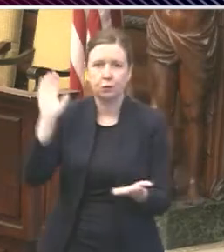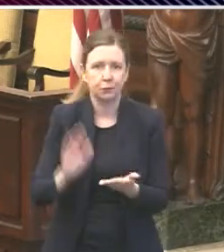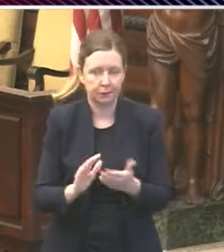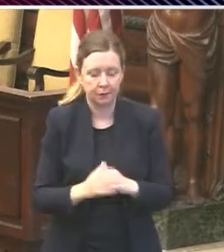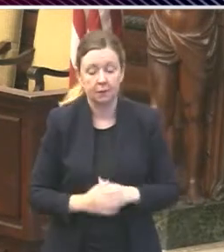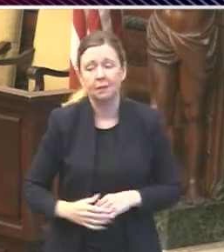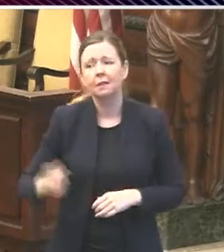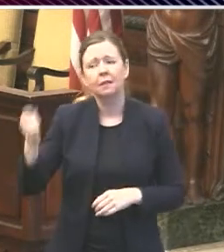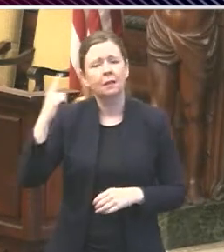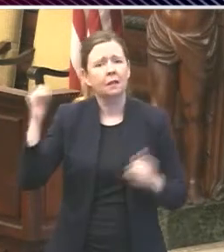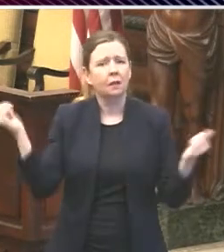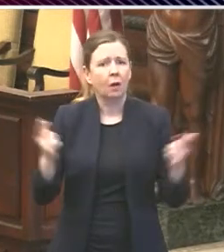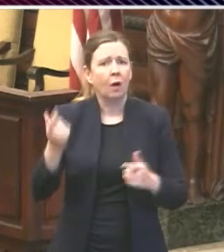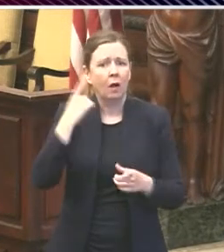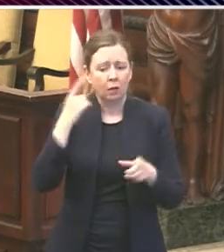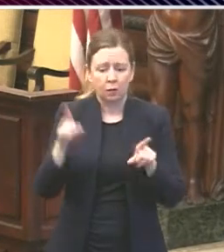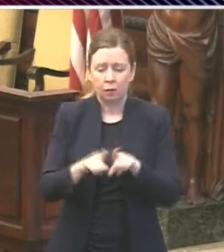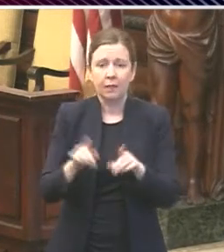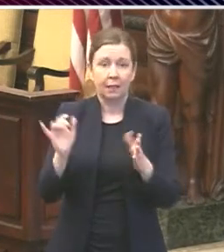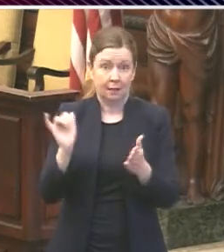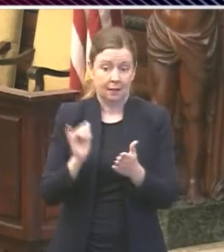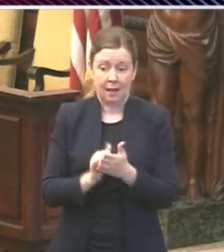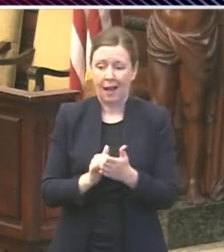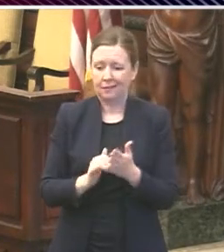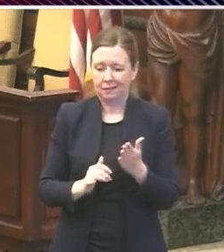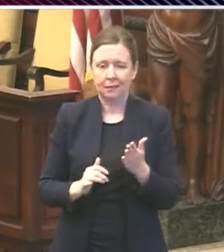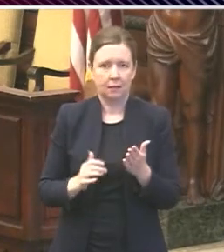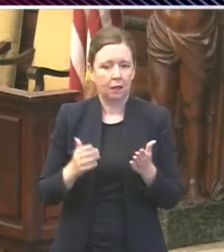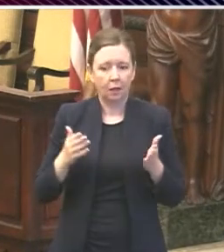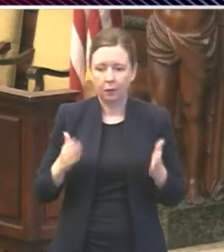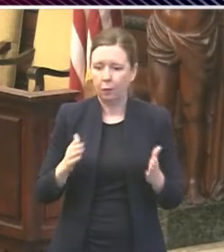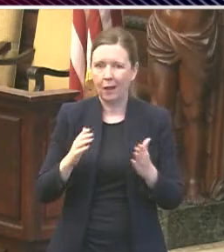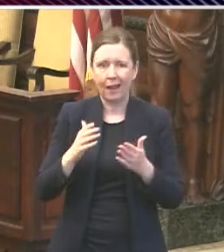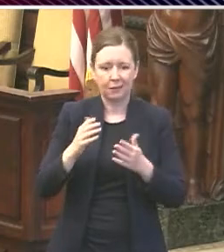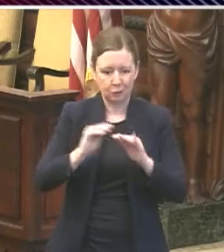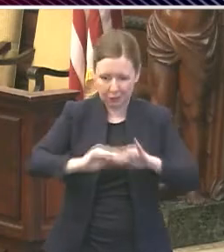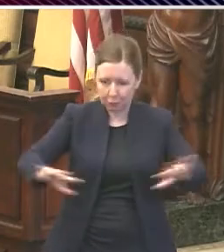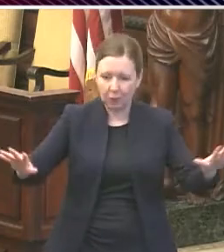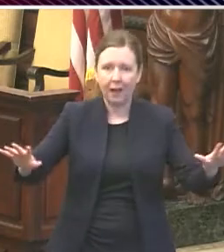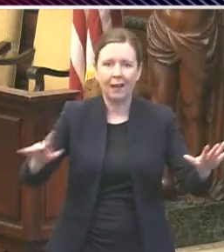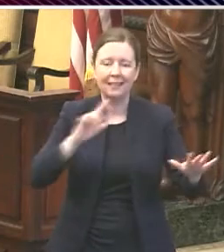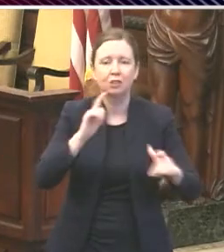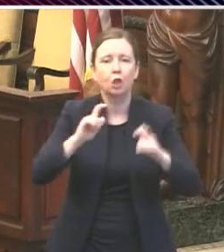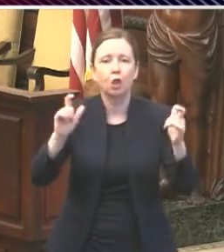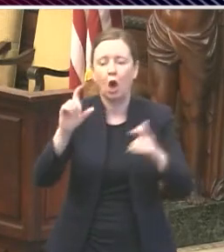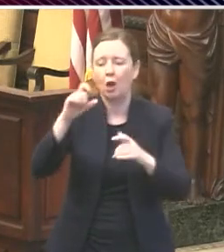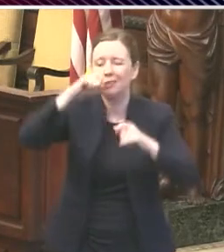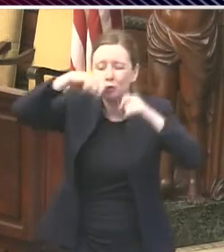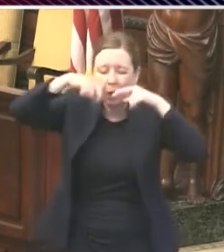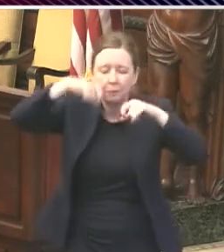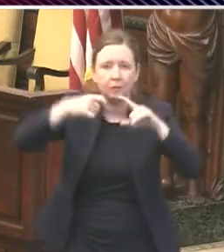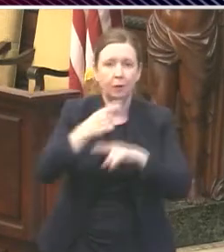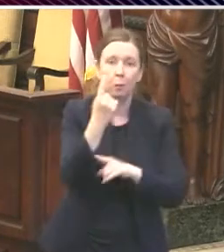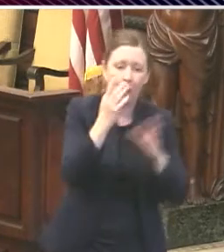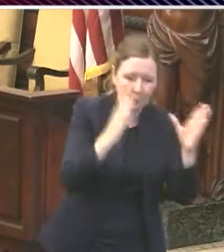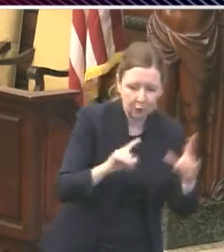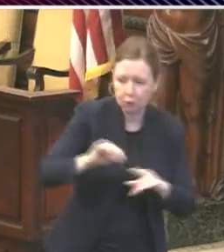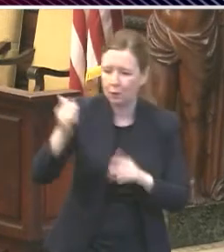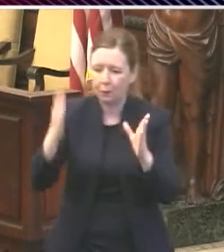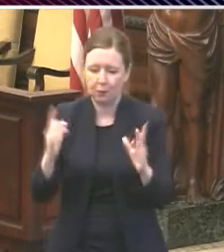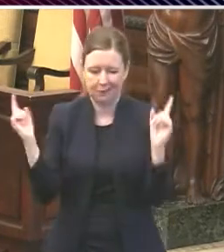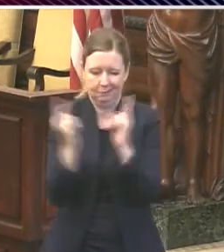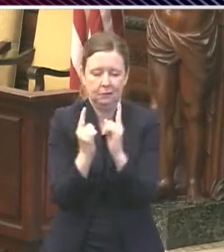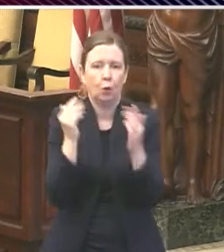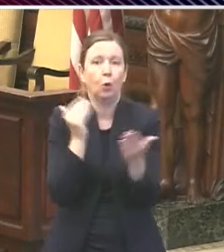think everyone agrees that the main route of transmission of this virus is through fairly large droplets from one person to another person nearby. You